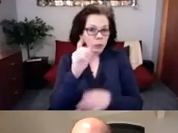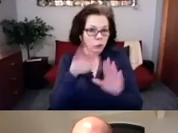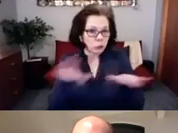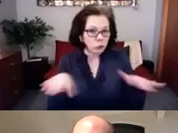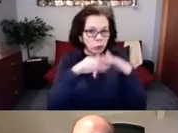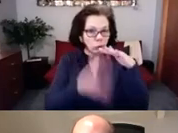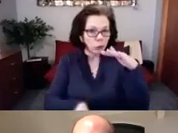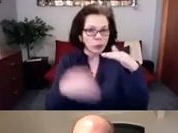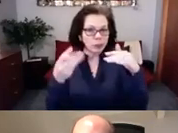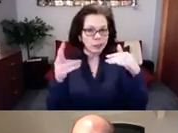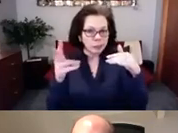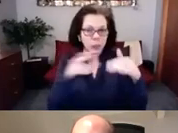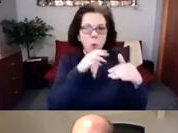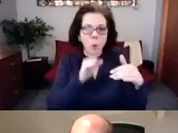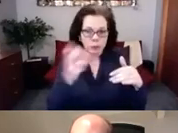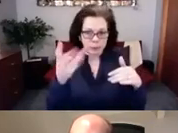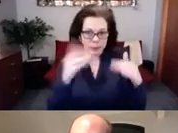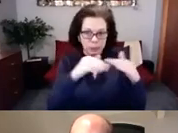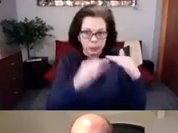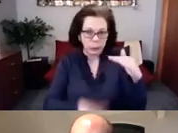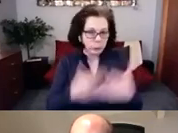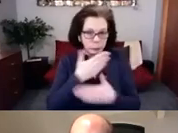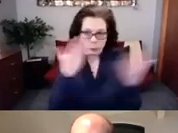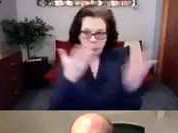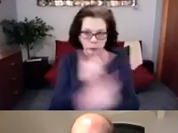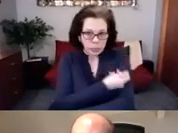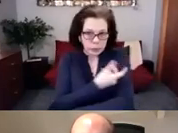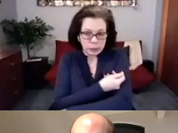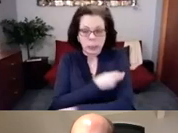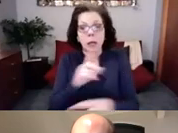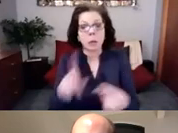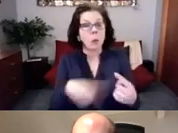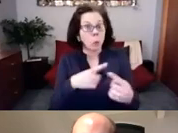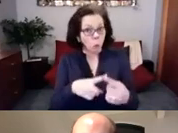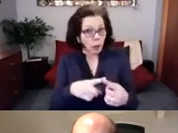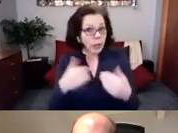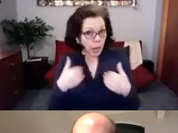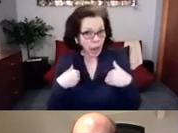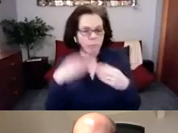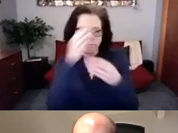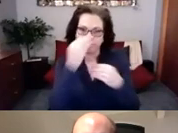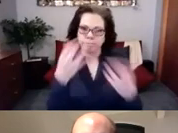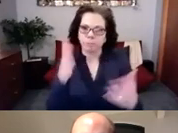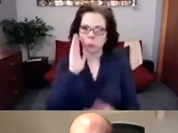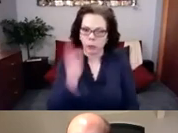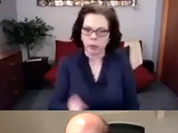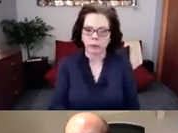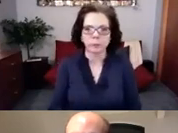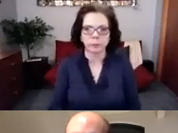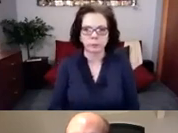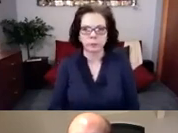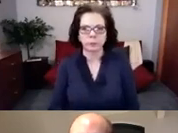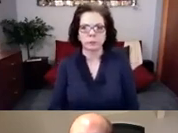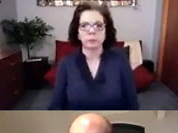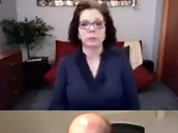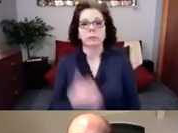read. However, once that happens, we'll immediately notify you of any further information. And with that, I'd like to